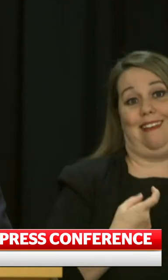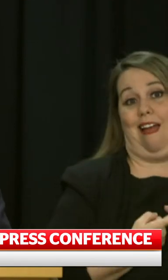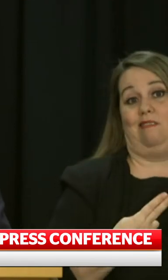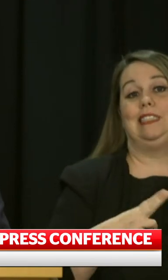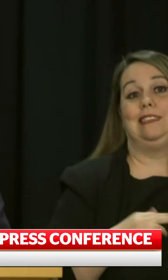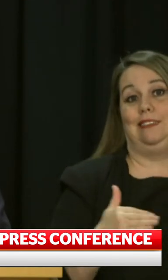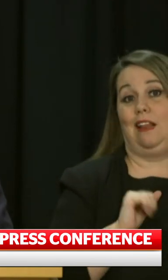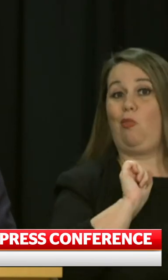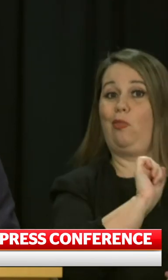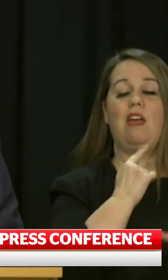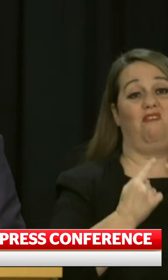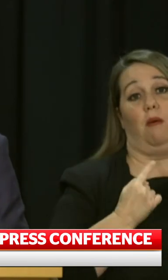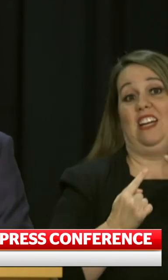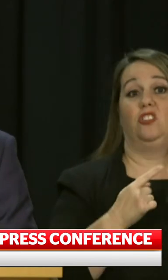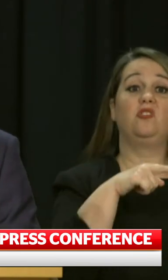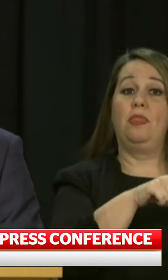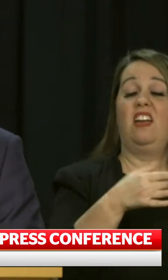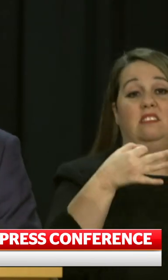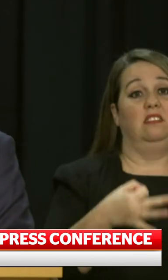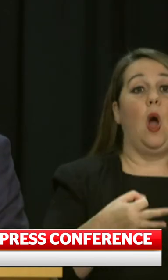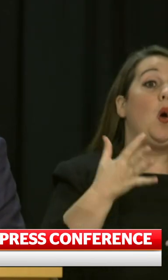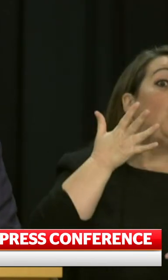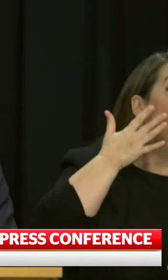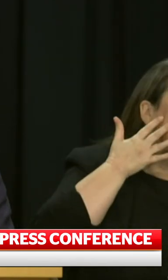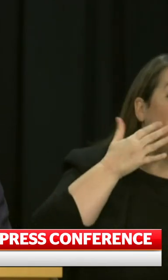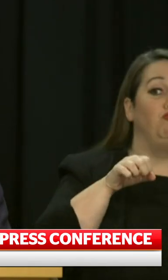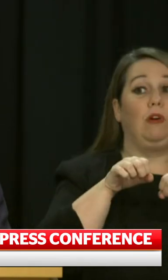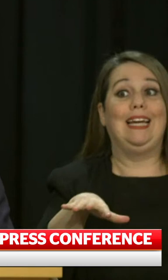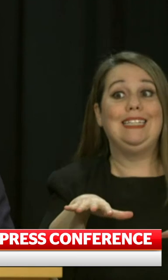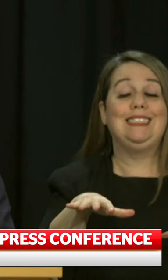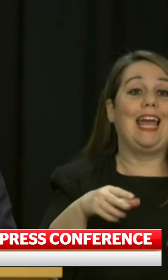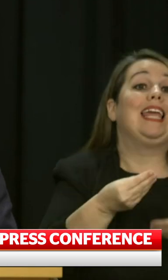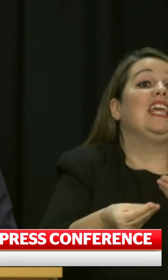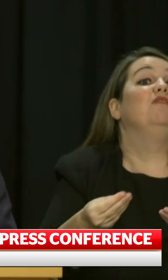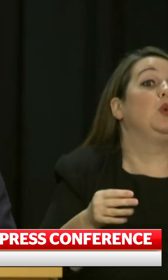it's released and to whom it's released. Just on a couple of different issues.